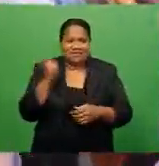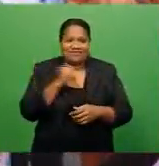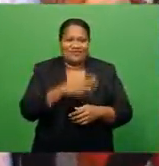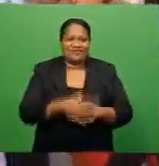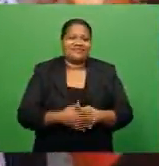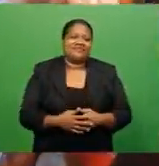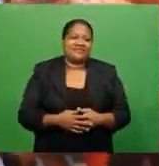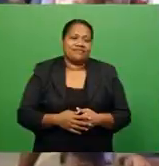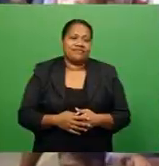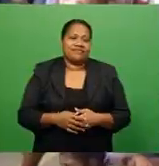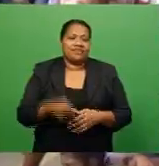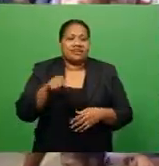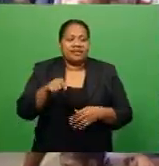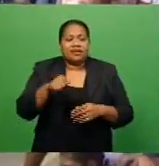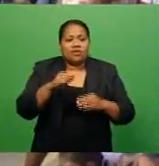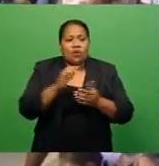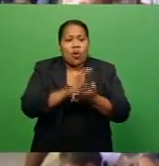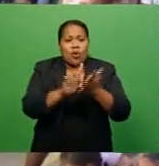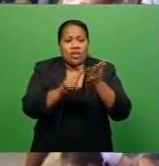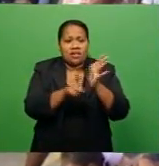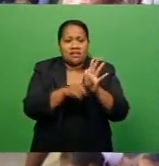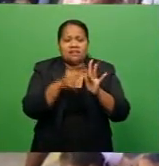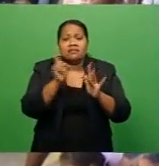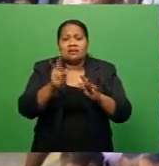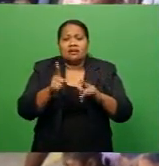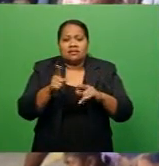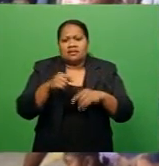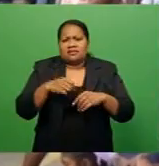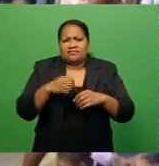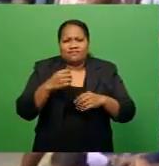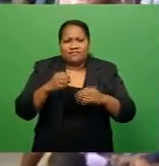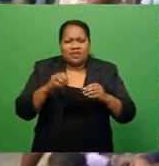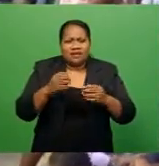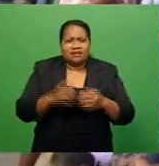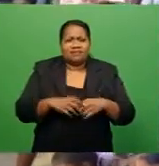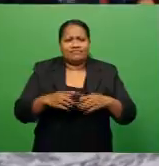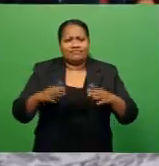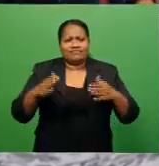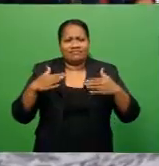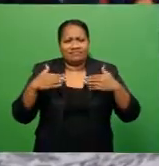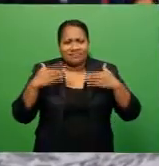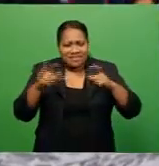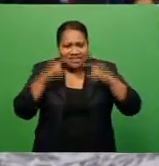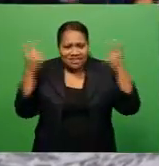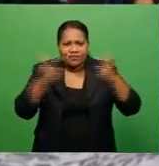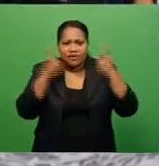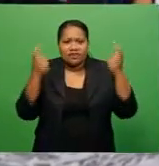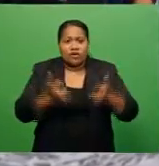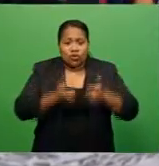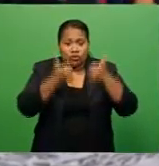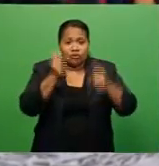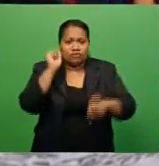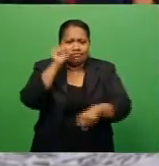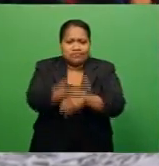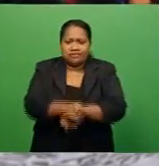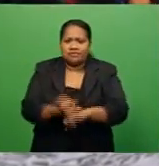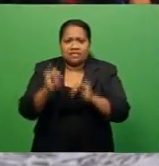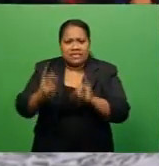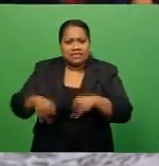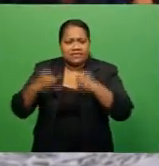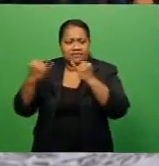over evil and is celebrated to spread love and happiness. This is exactly what was witnessed yesterday. Kritika